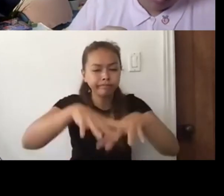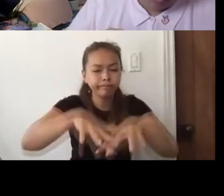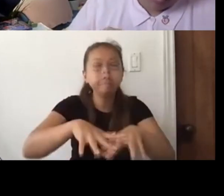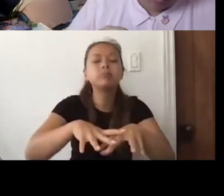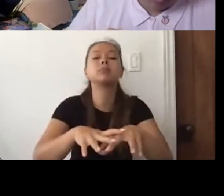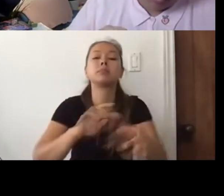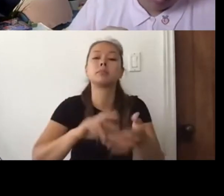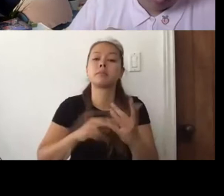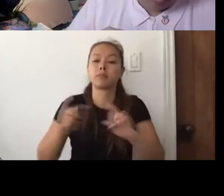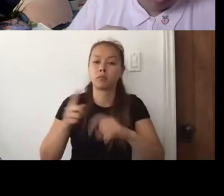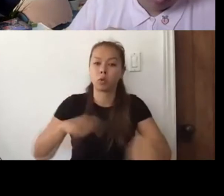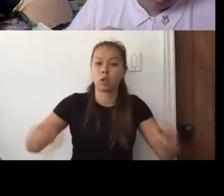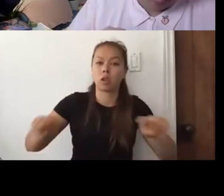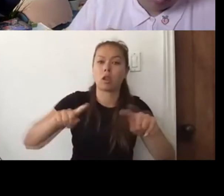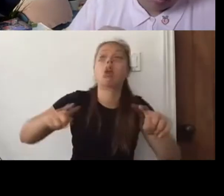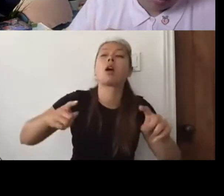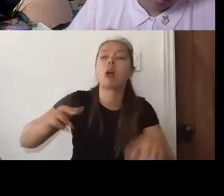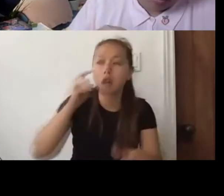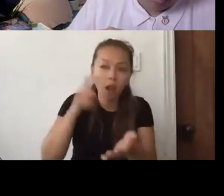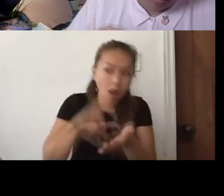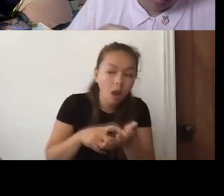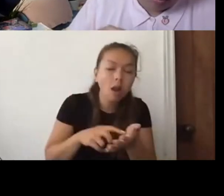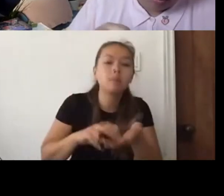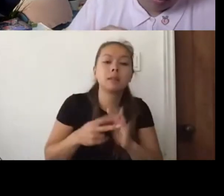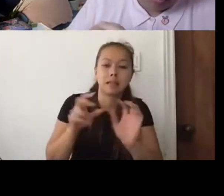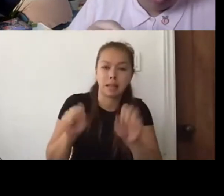everybody who falls within these communities, because